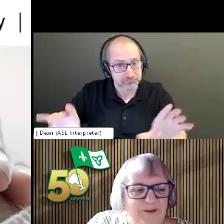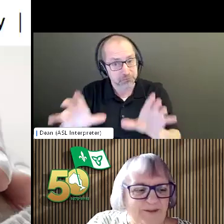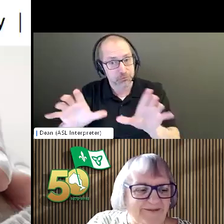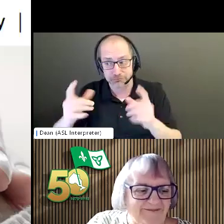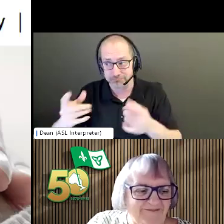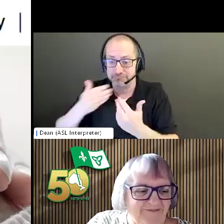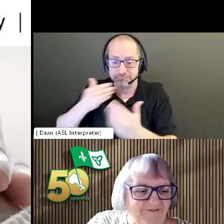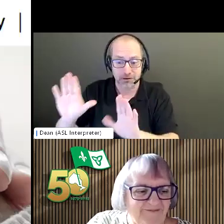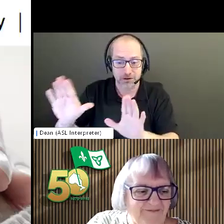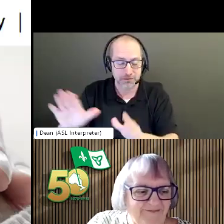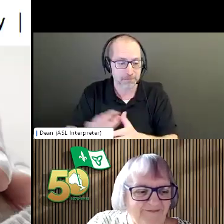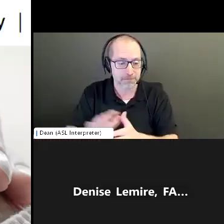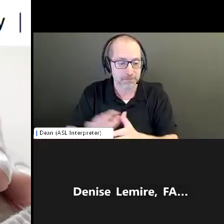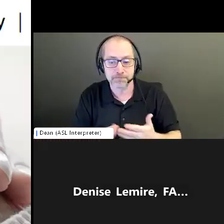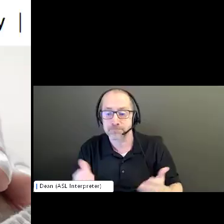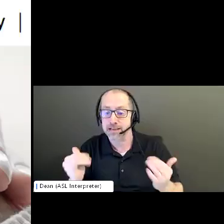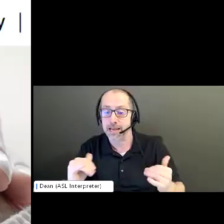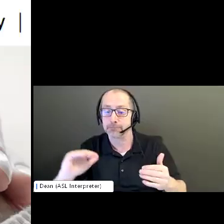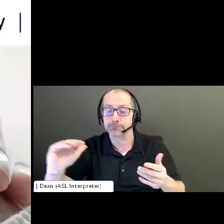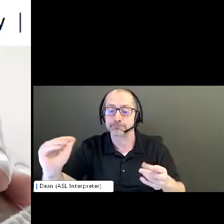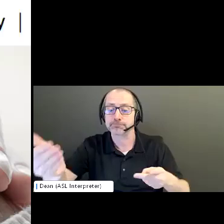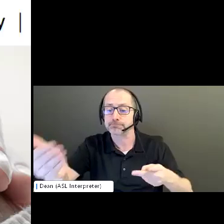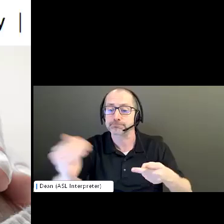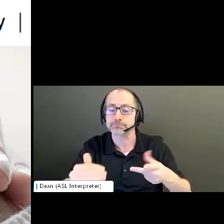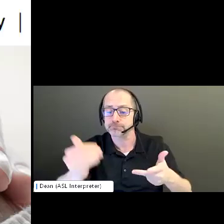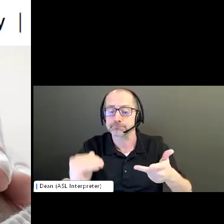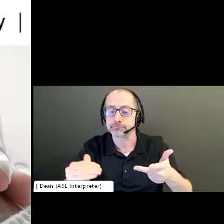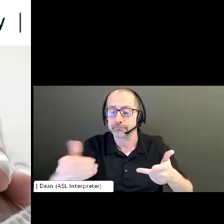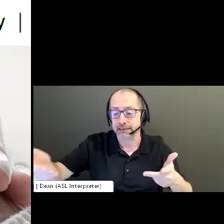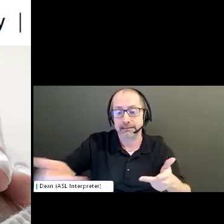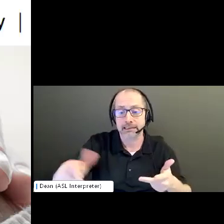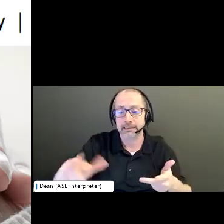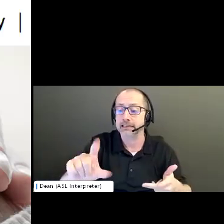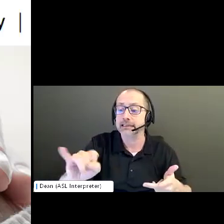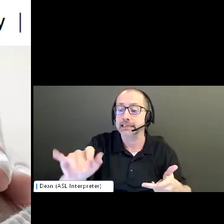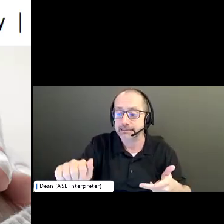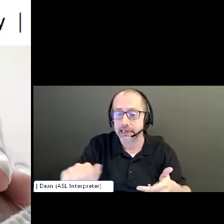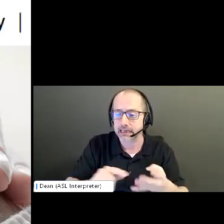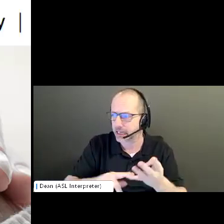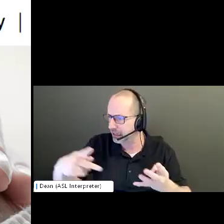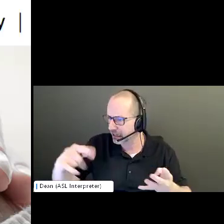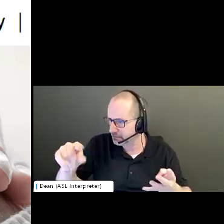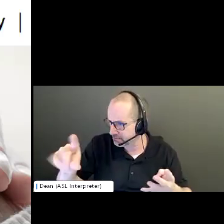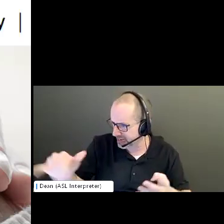Thank So you. I'm going to invite Lisa, and if Peggy is on, to come and talk about what's happening in